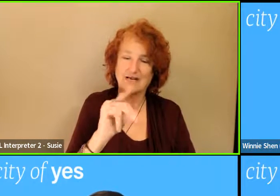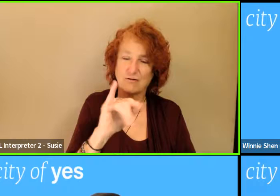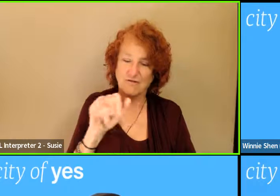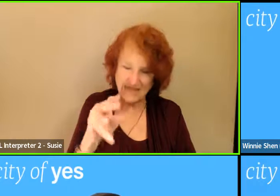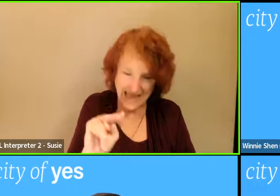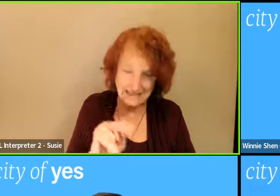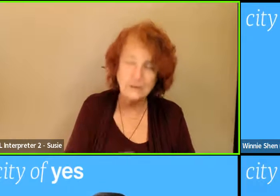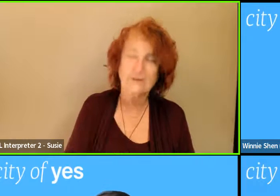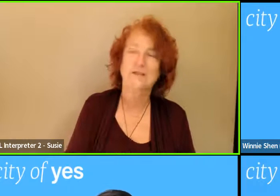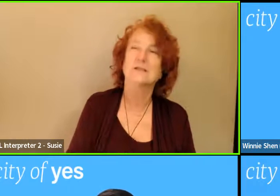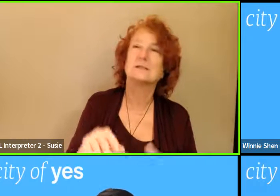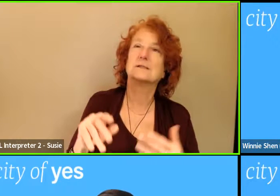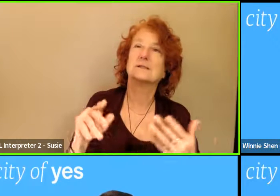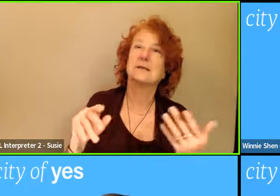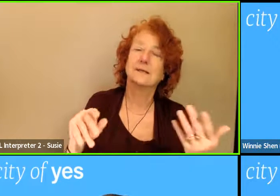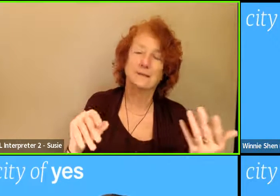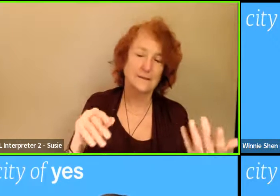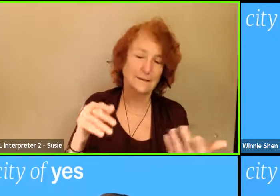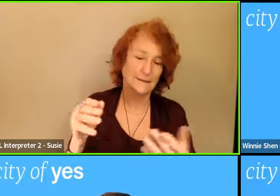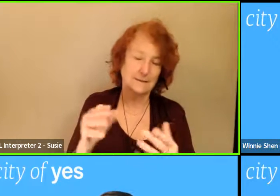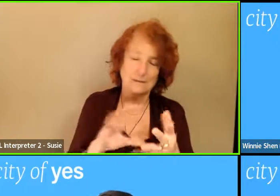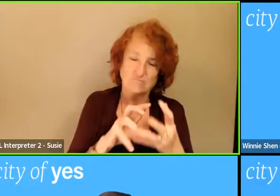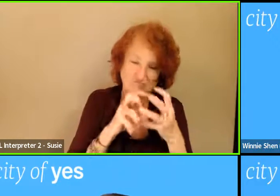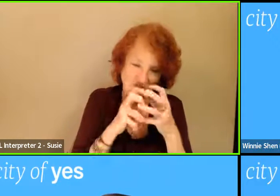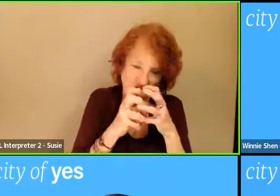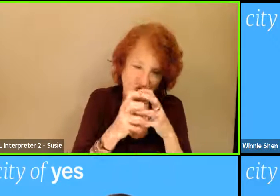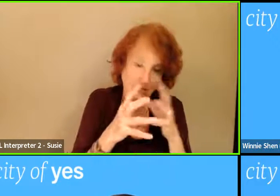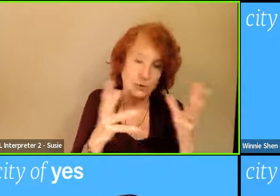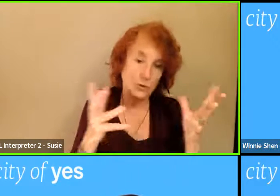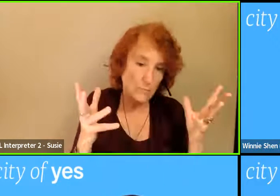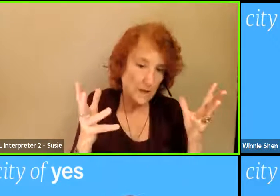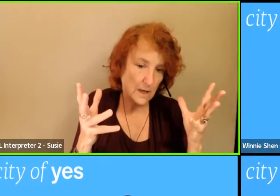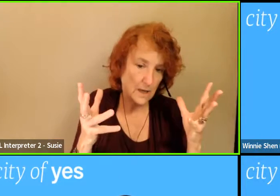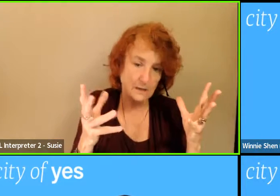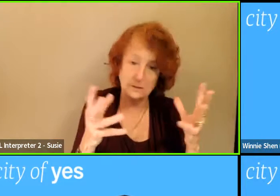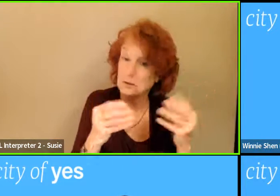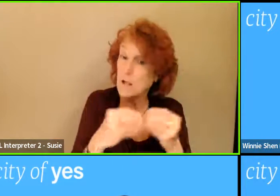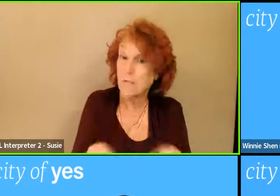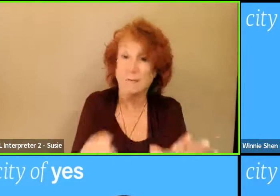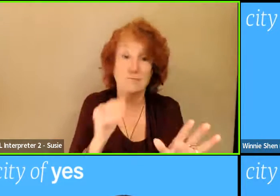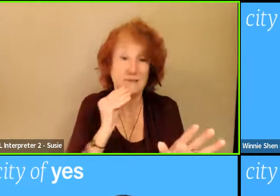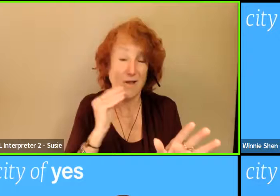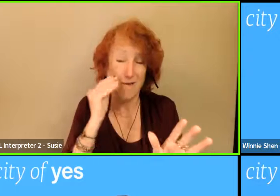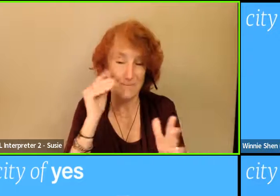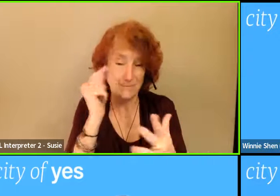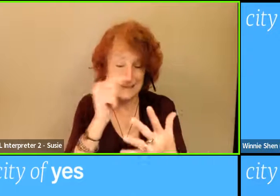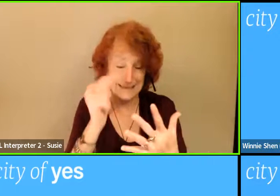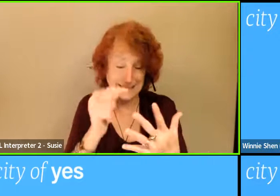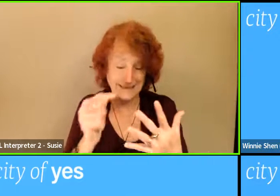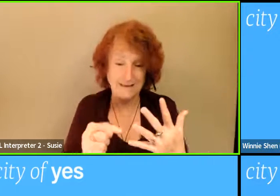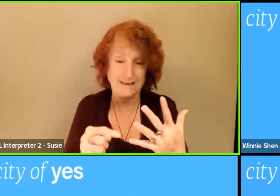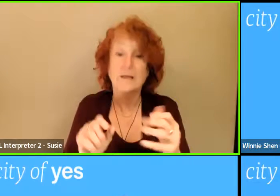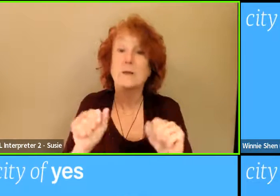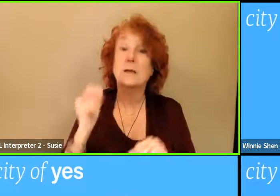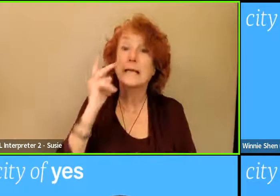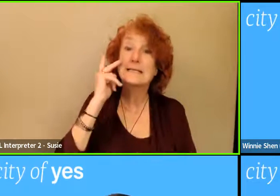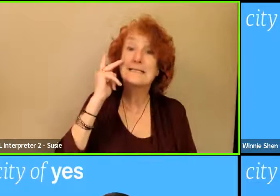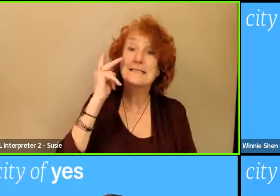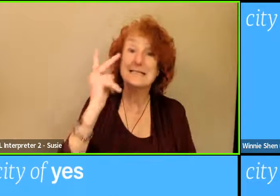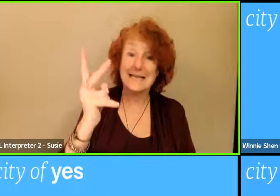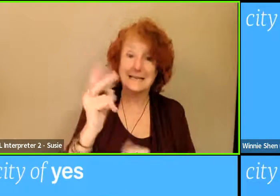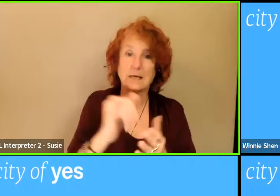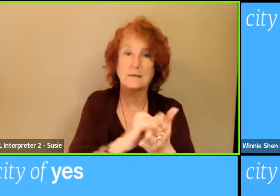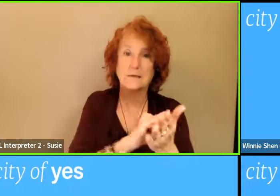they can afford, leads to overcrowding, leads to homelessness and everything else. And you can really see this in New York